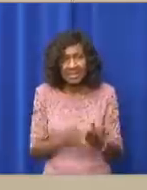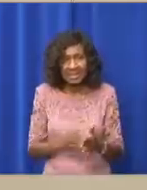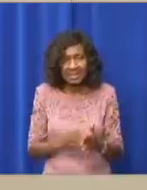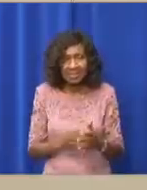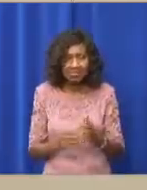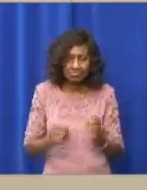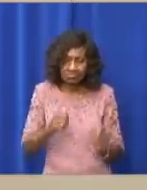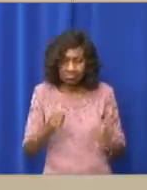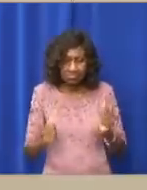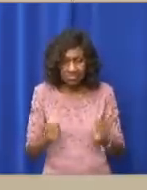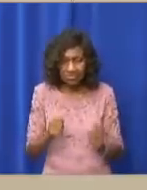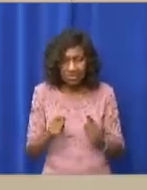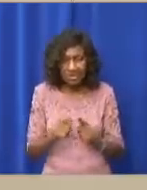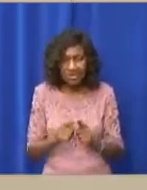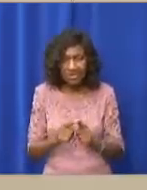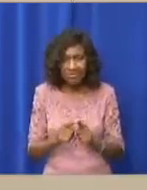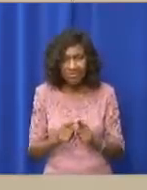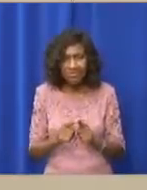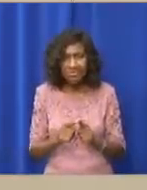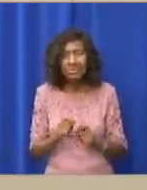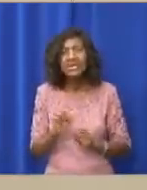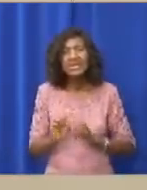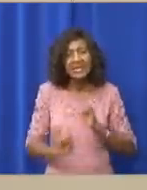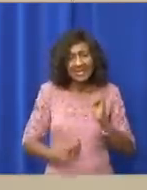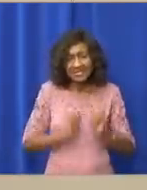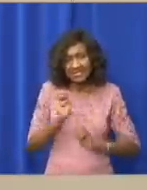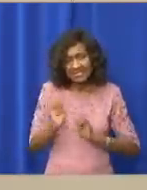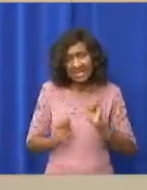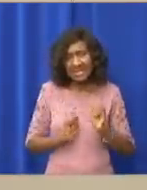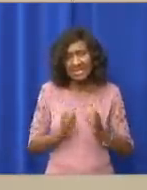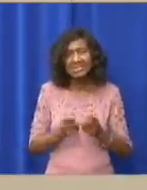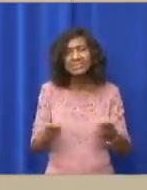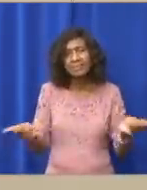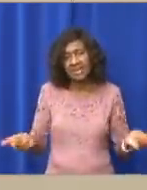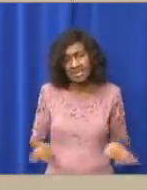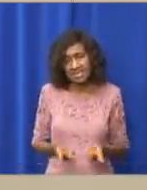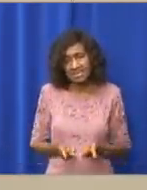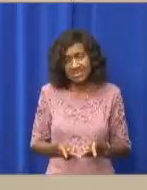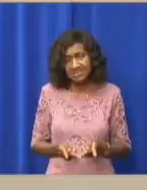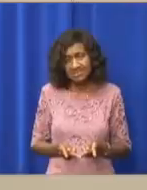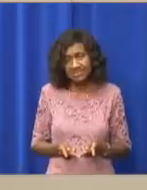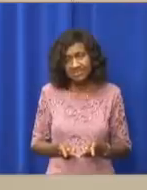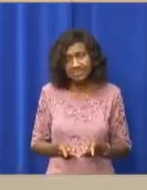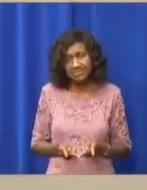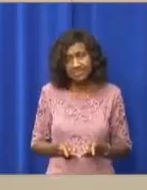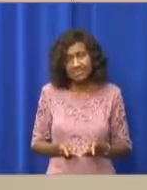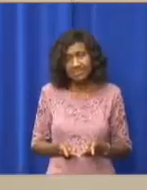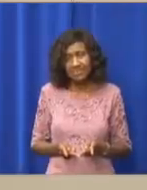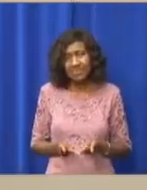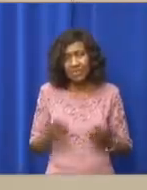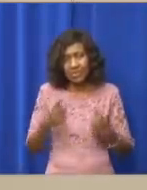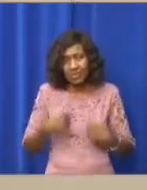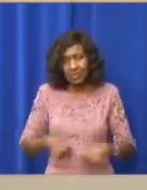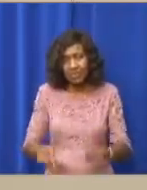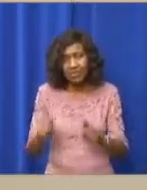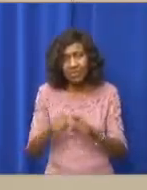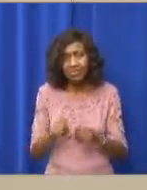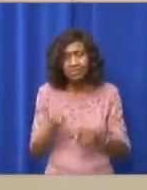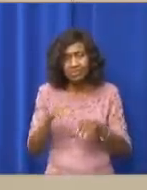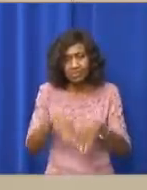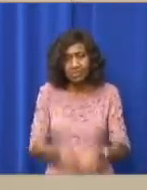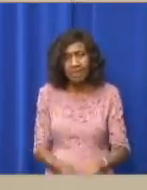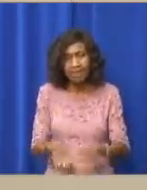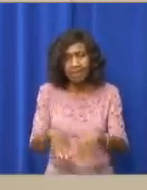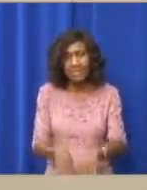whatever point they go to do their exercise. And going to the beach to